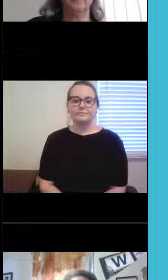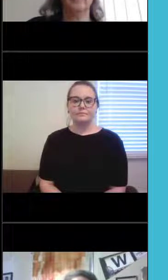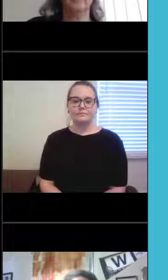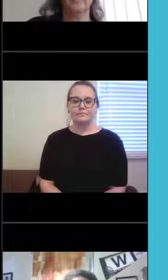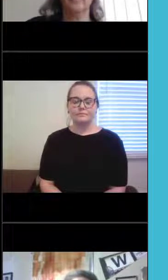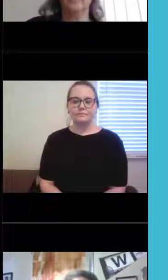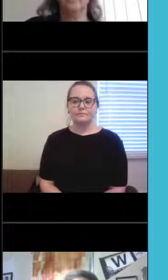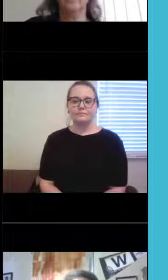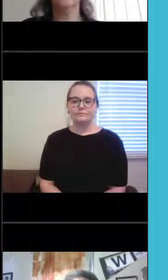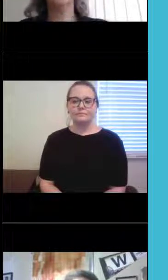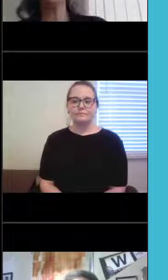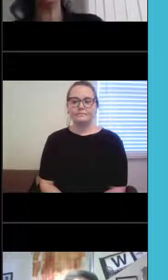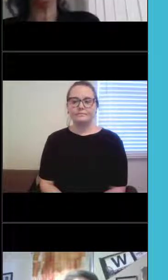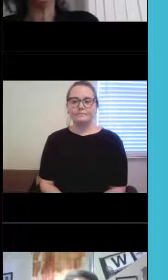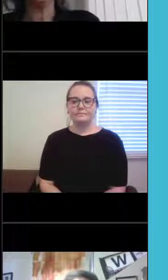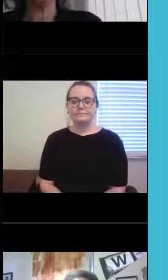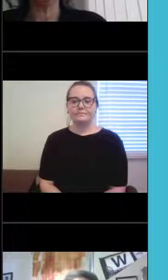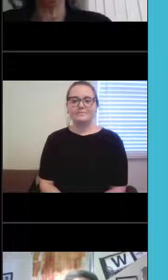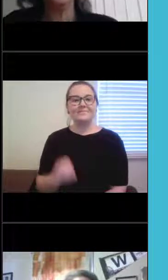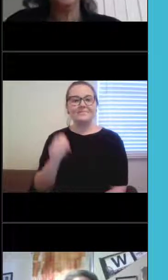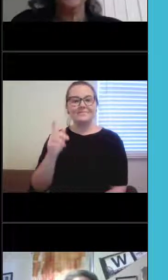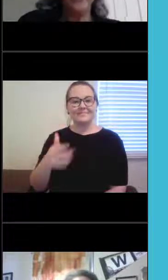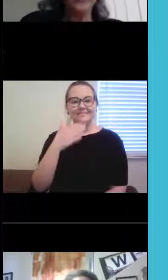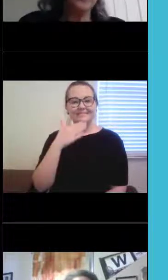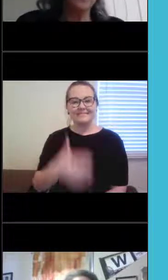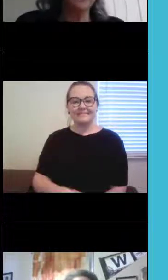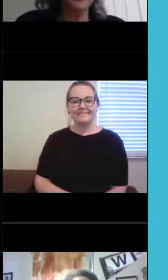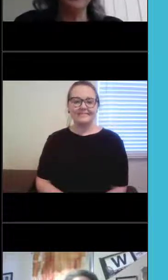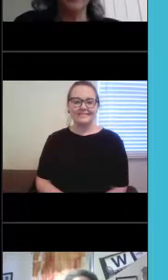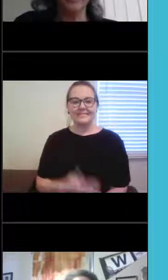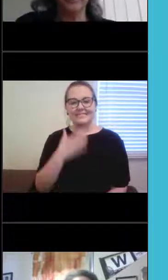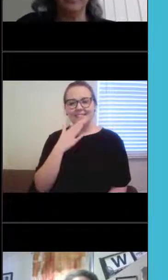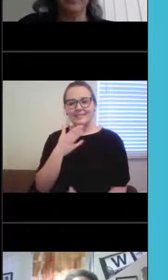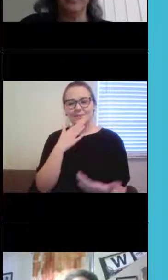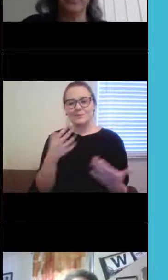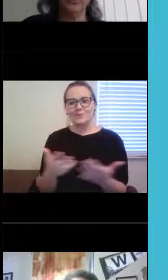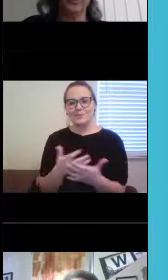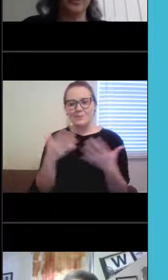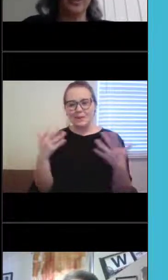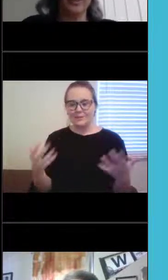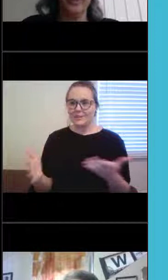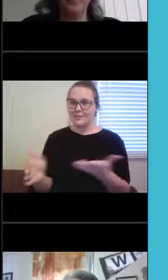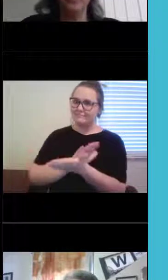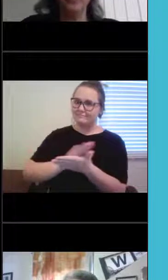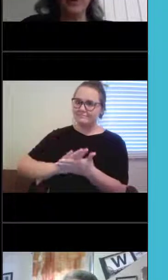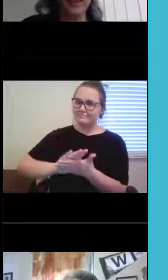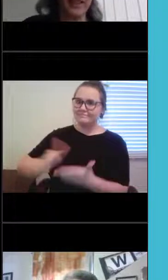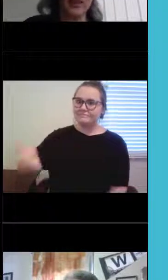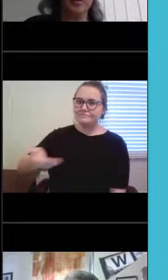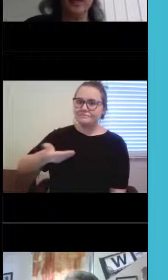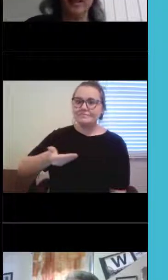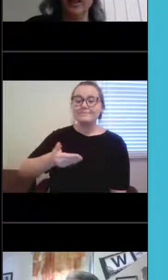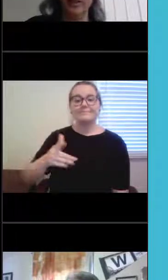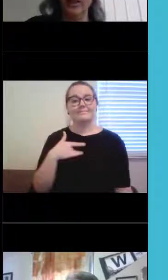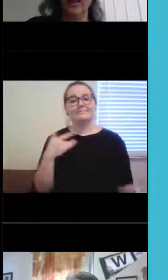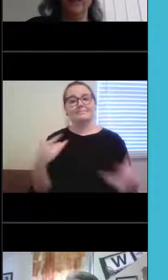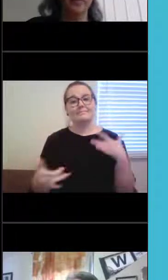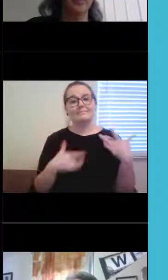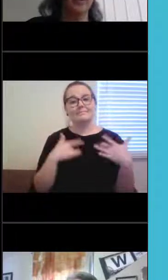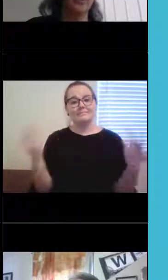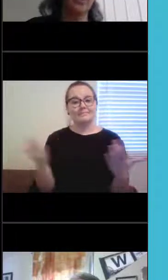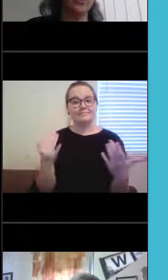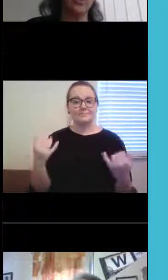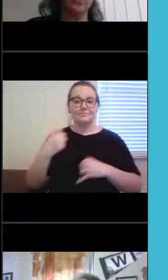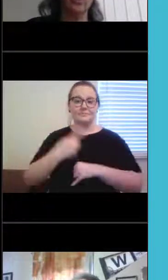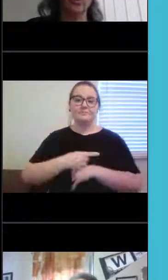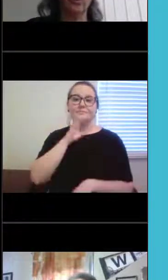Yes. Okay, thank you. Thank you so much for that very nice introduction, and I'm very excited to be here to be talking